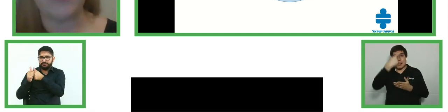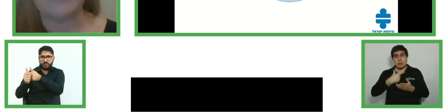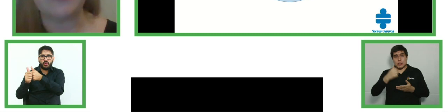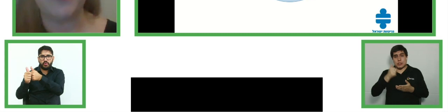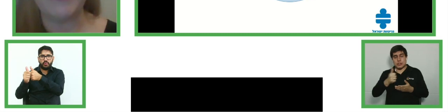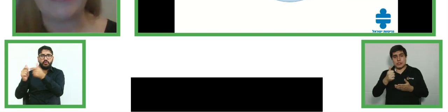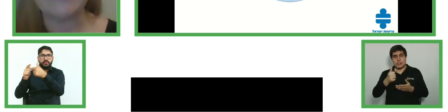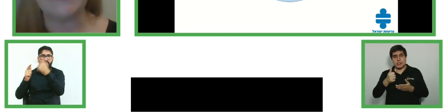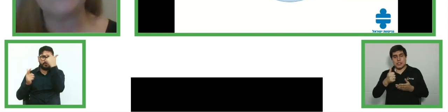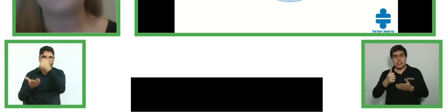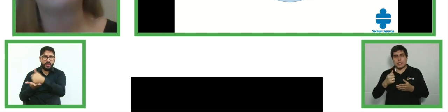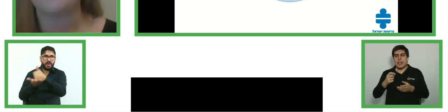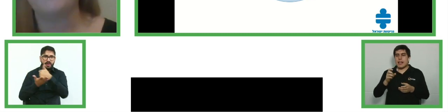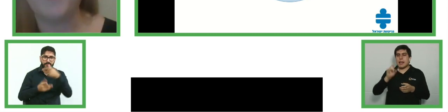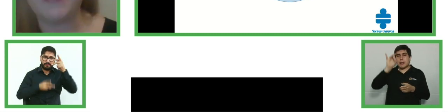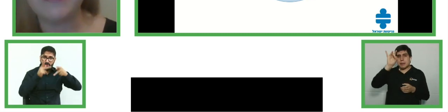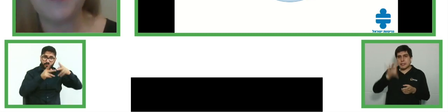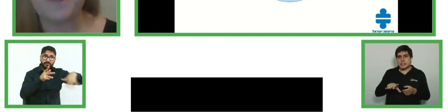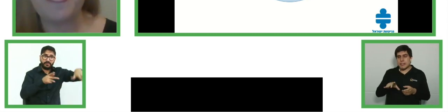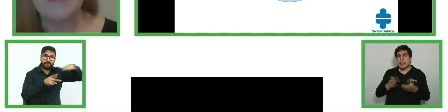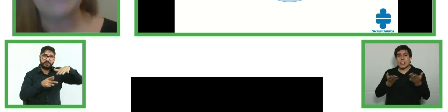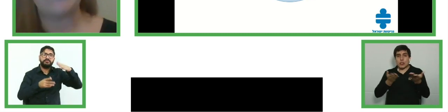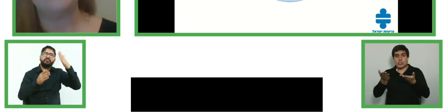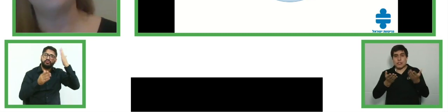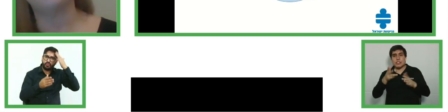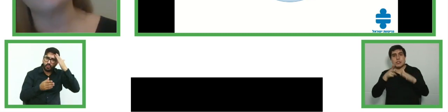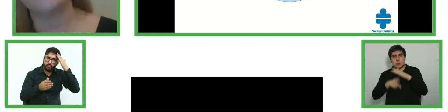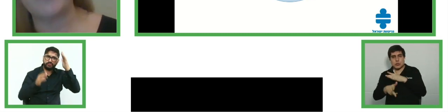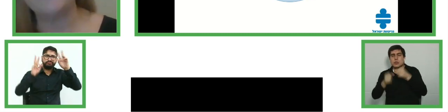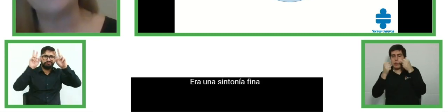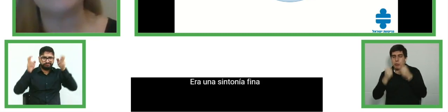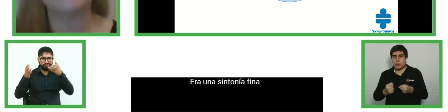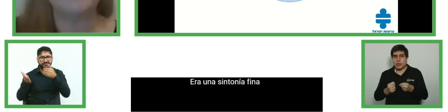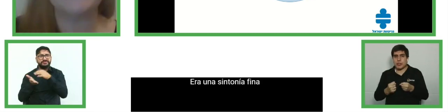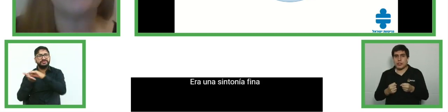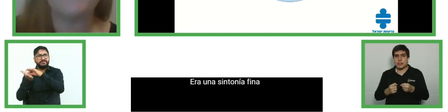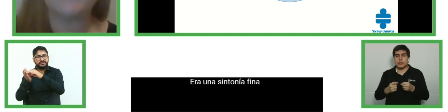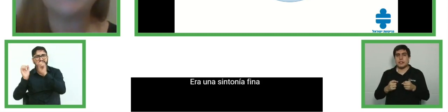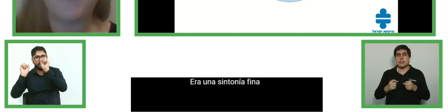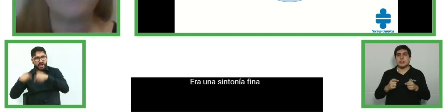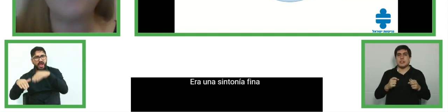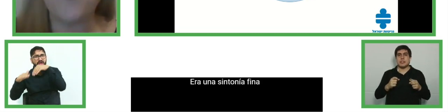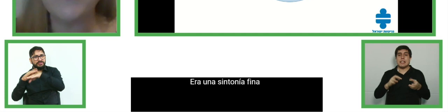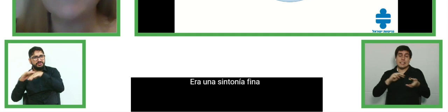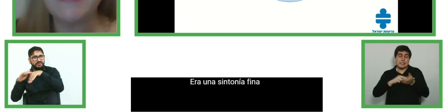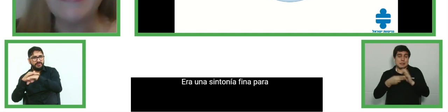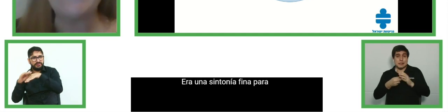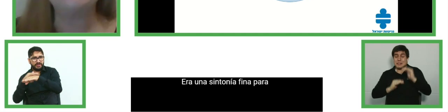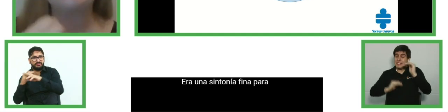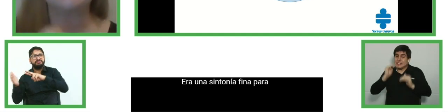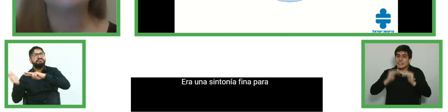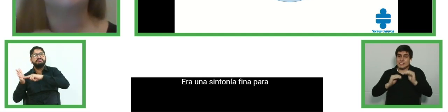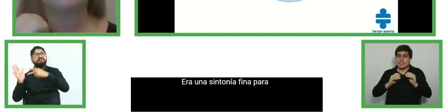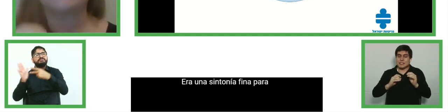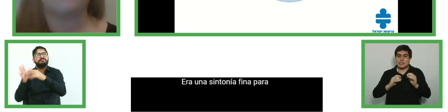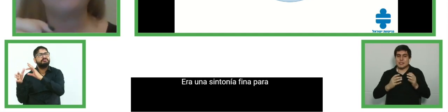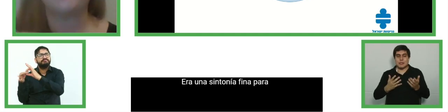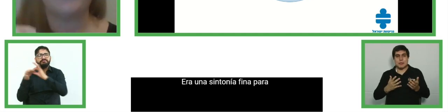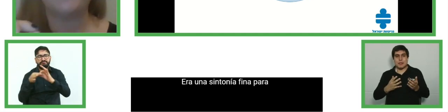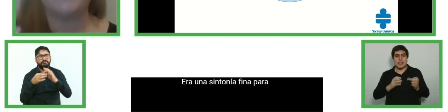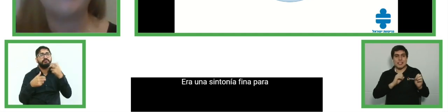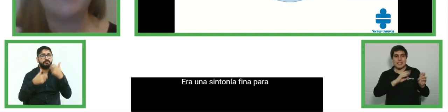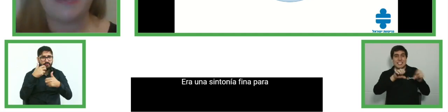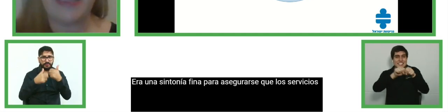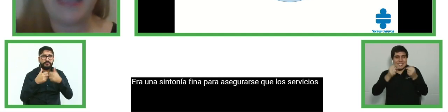and here in the educational system, it's something that is very important, it doesn't necessarily change the DNA, as I mentioned before. It